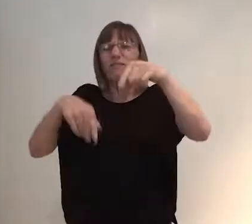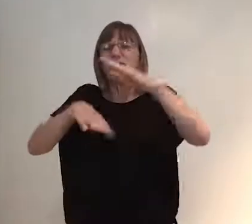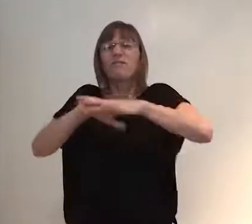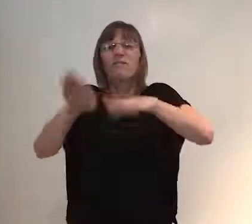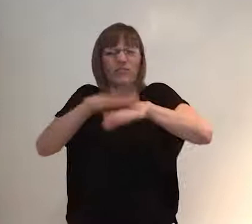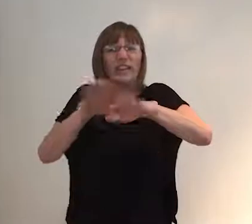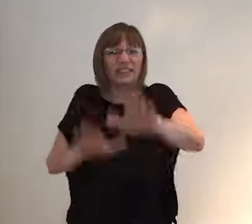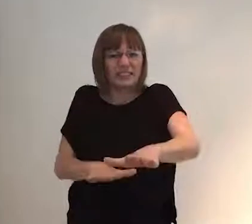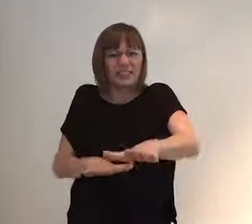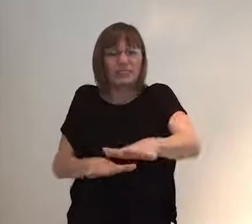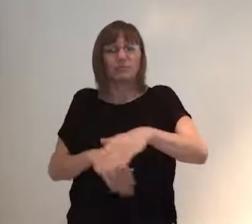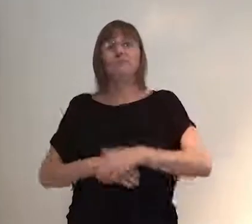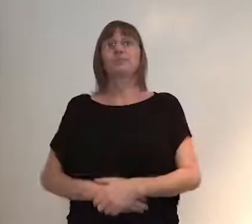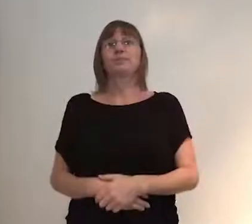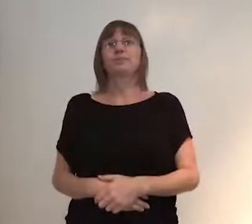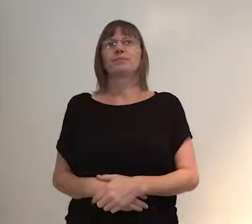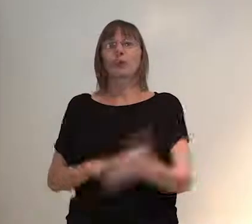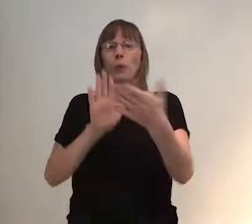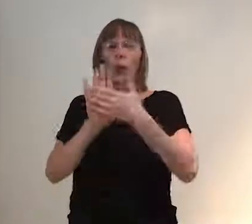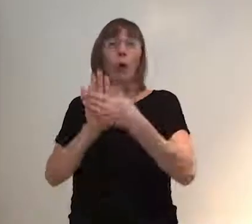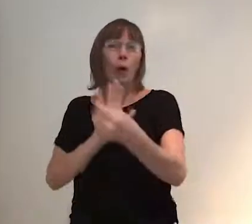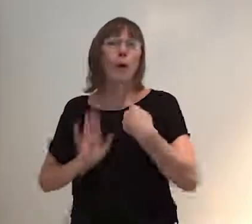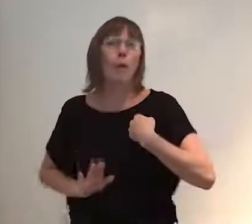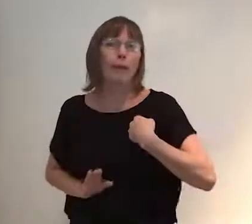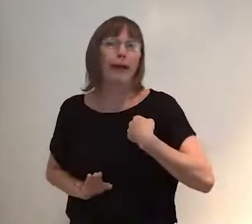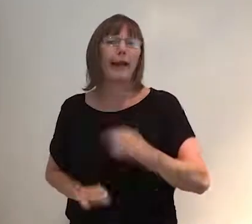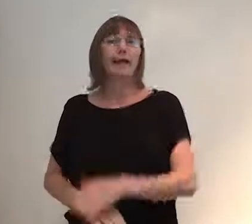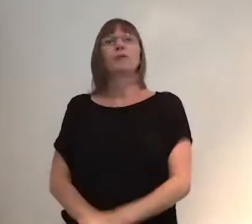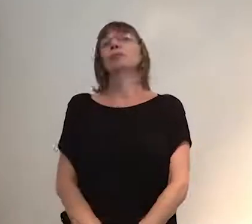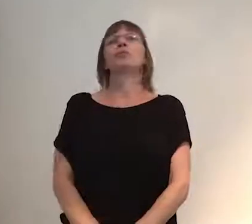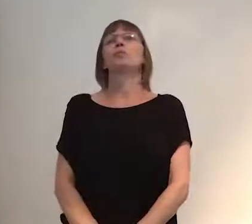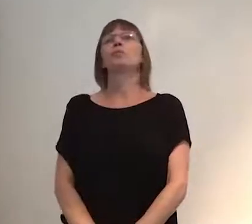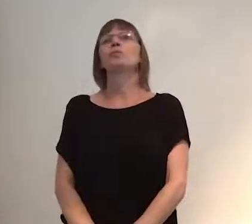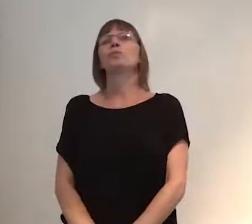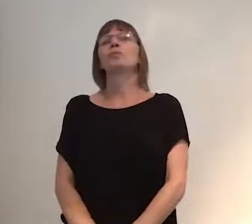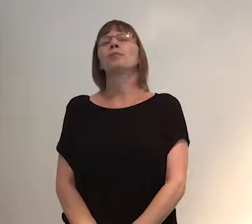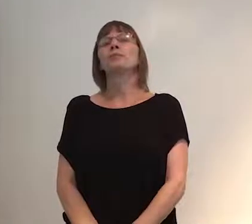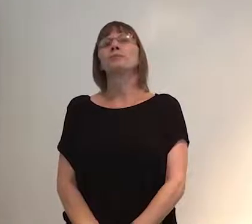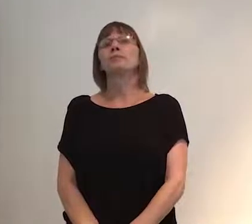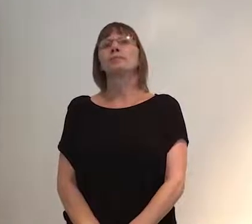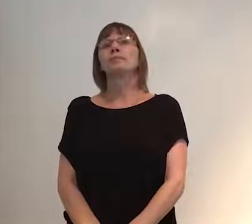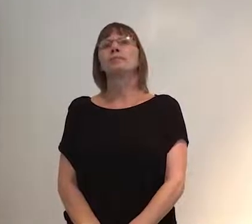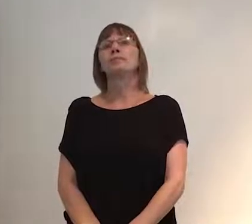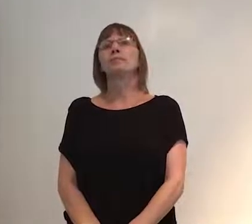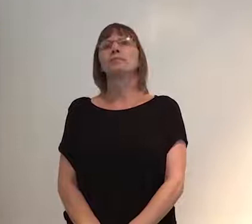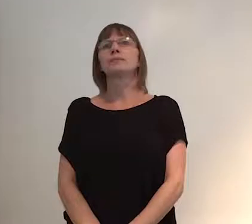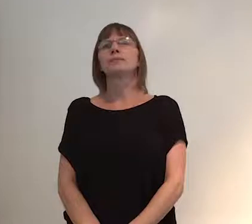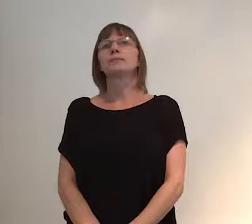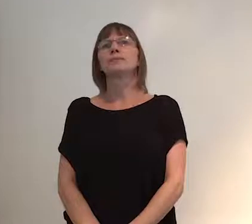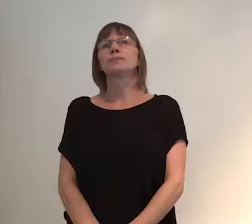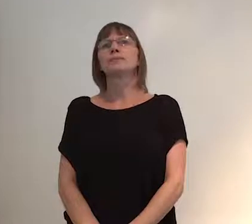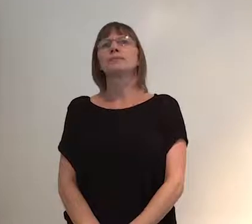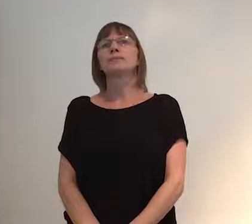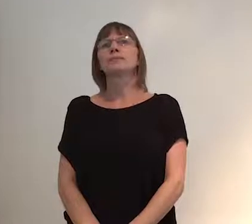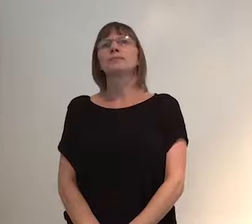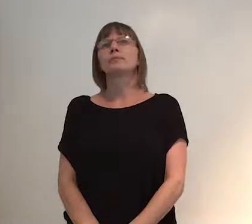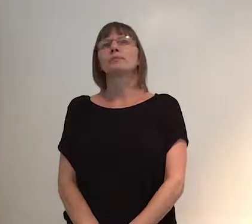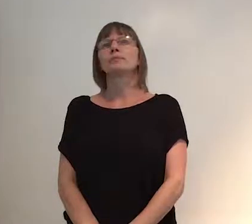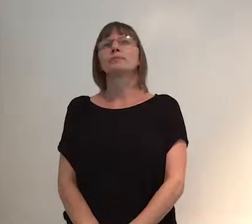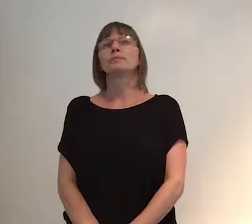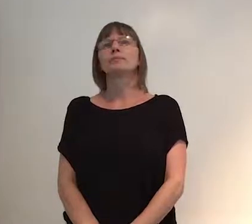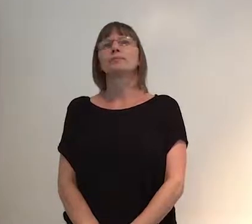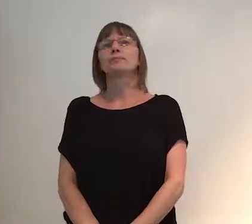the mat. And we're starting with our left leg, left foot forward first. So we're taking that left leg and left foot